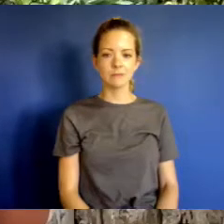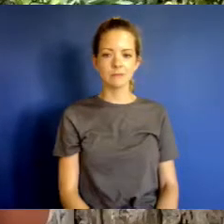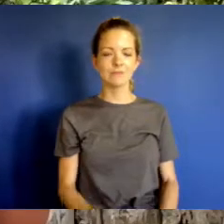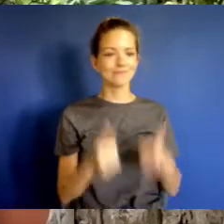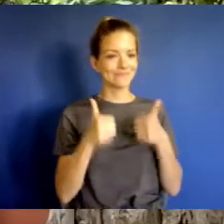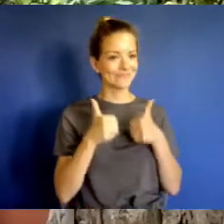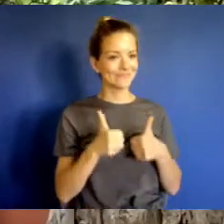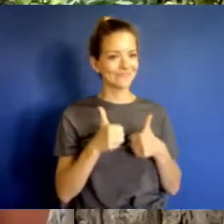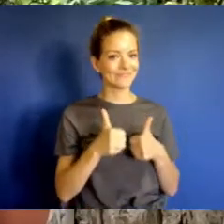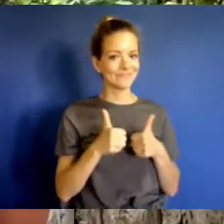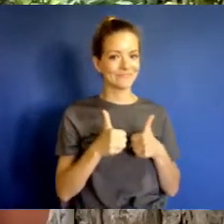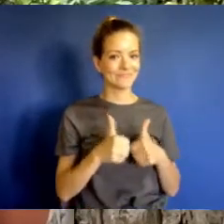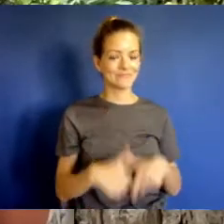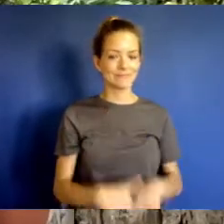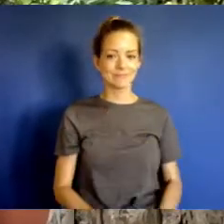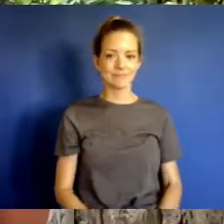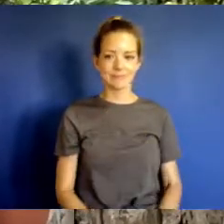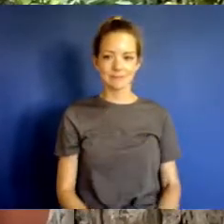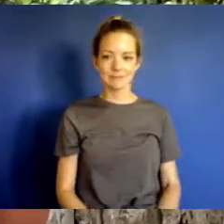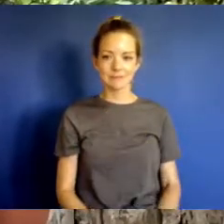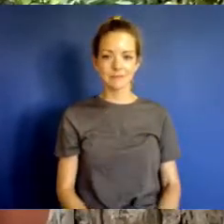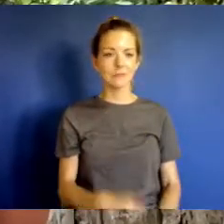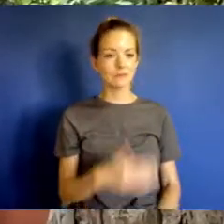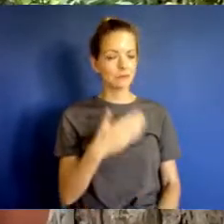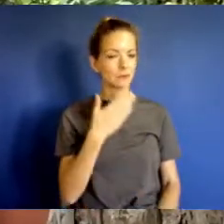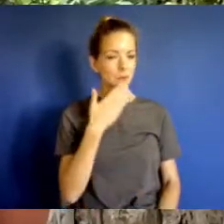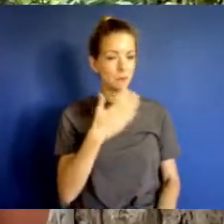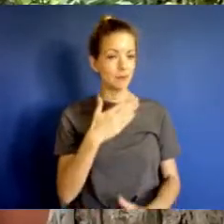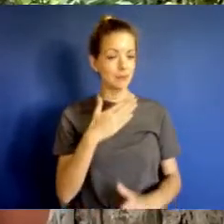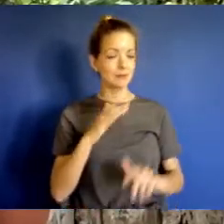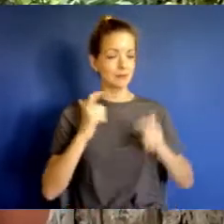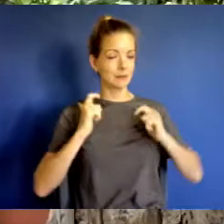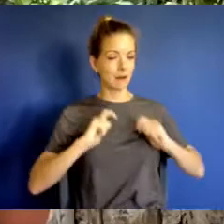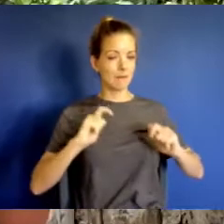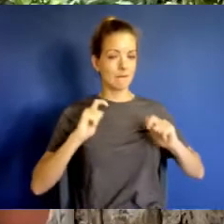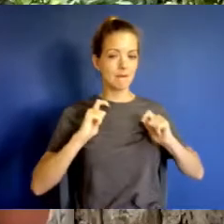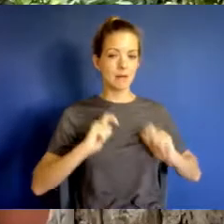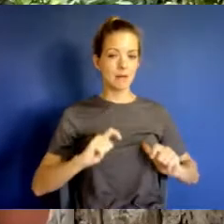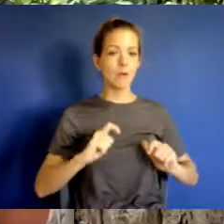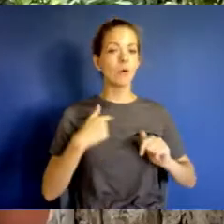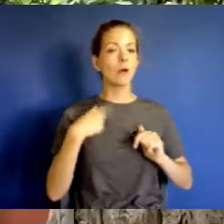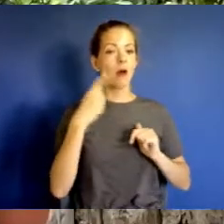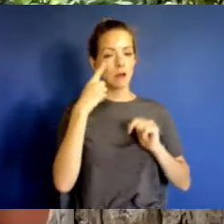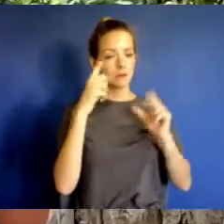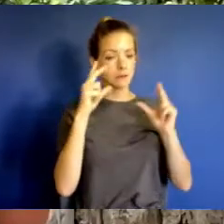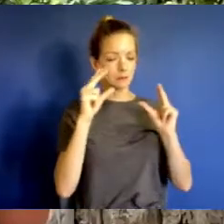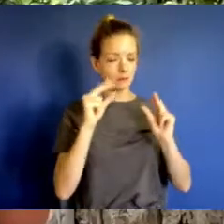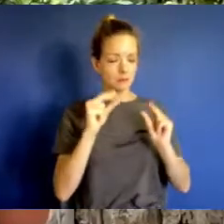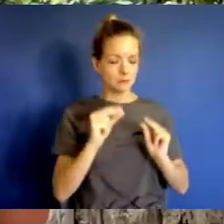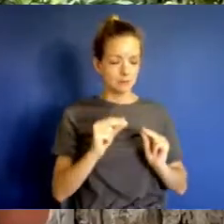Good. Okay, so make sure you're lying back comfortably. Make sure that you have your eyes closed.